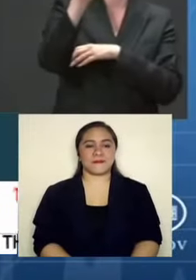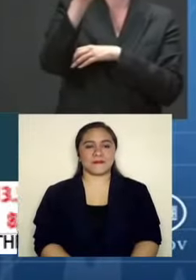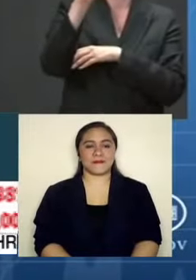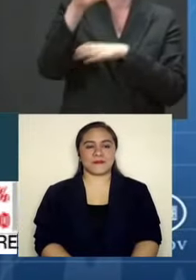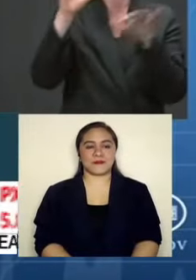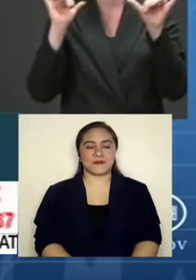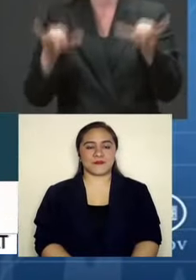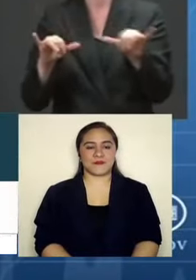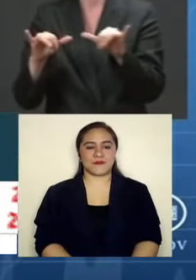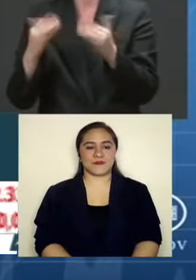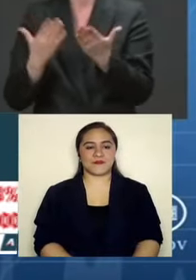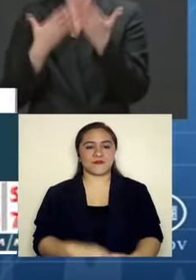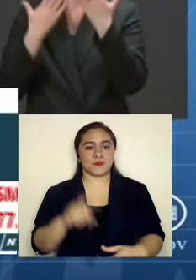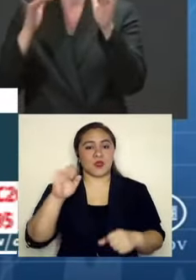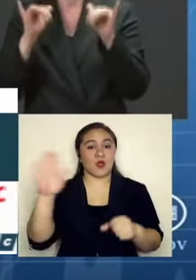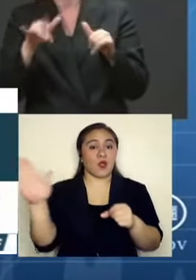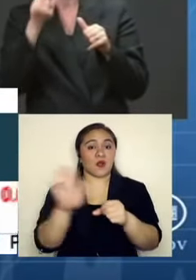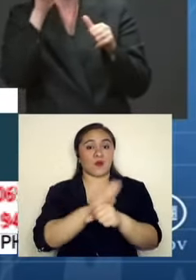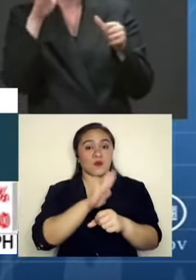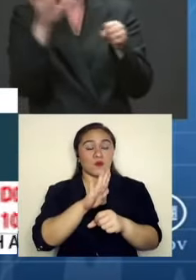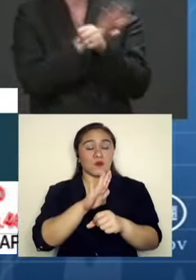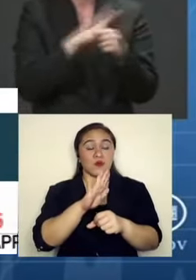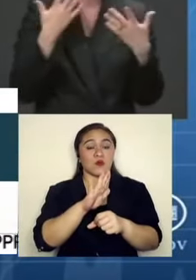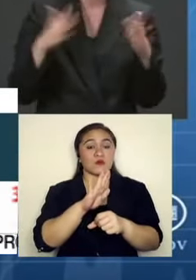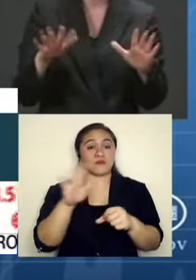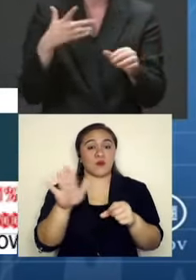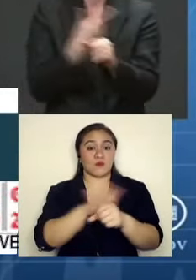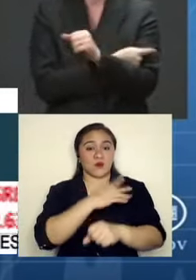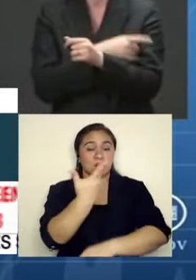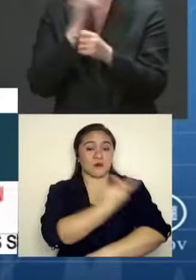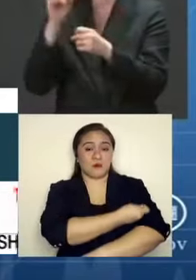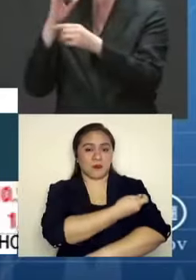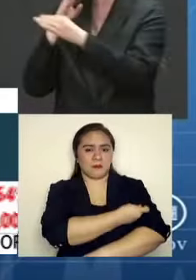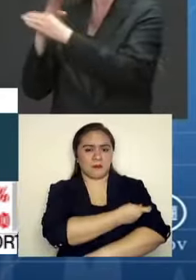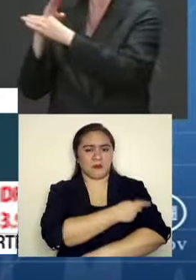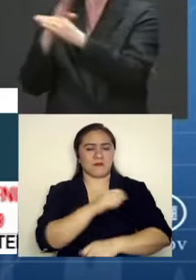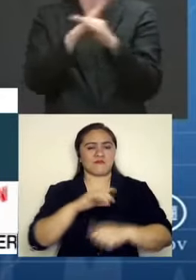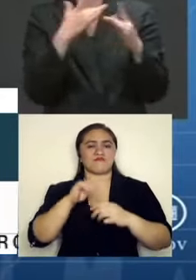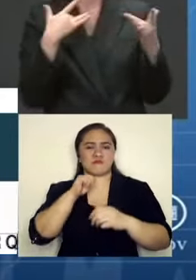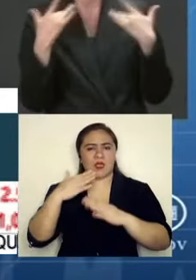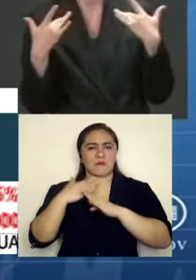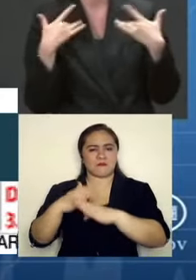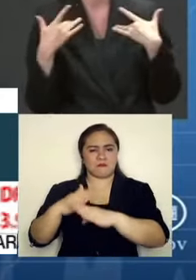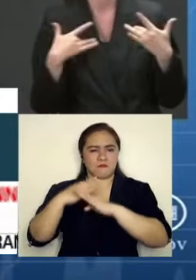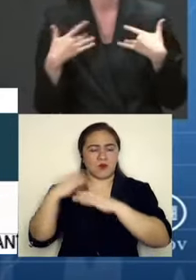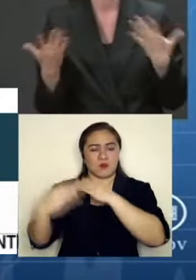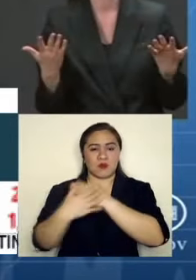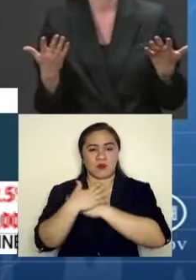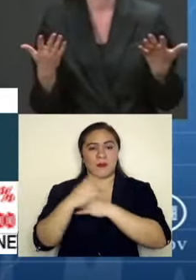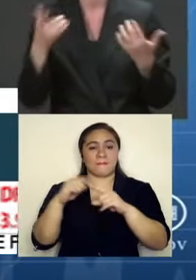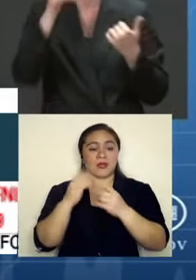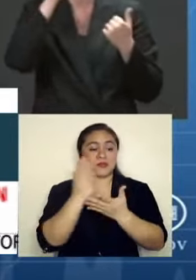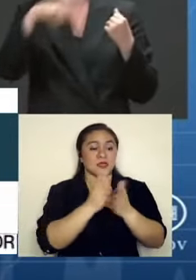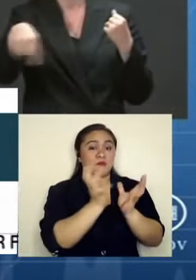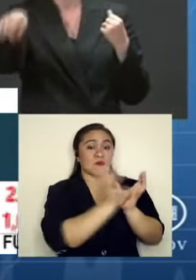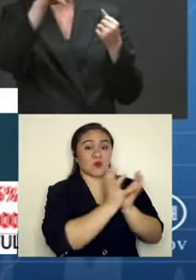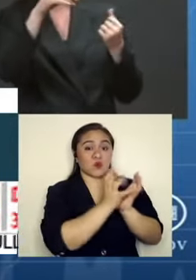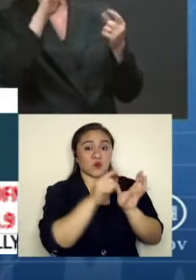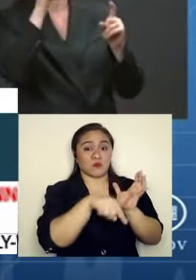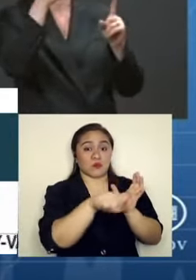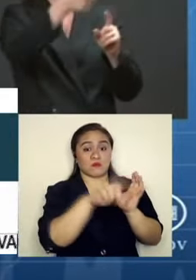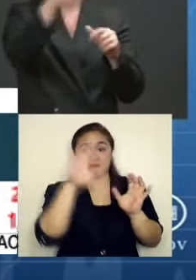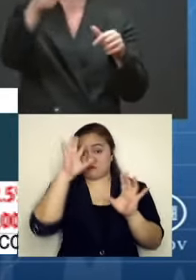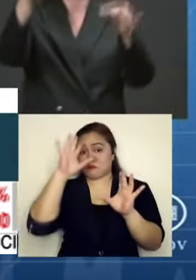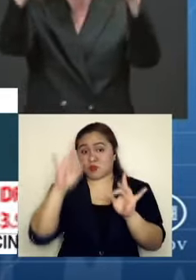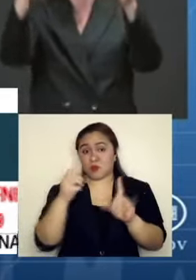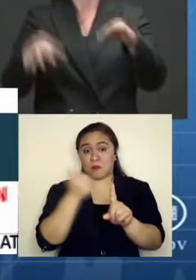Fully vaccinated people are protected from severe illness. And we've always said that communities and individuals need to make the decisions that are right for them